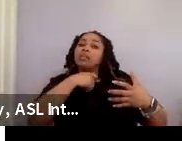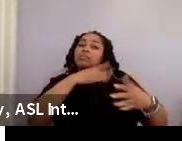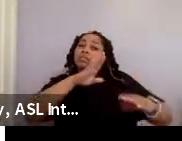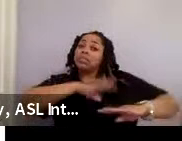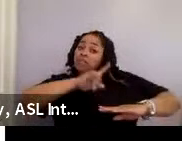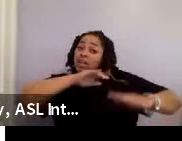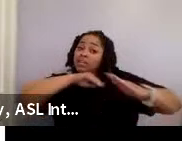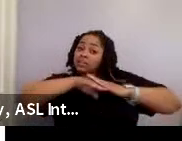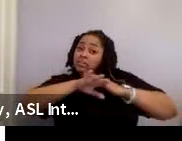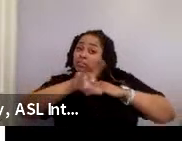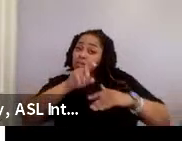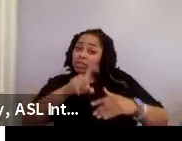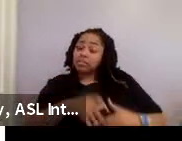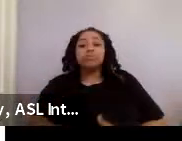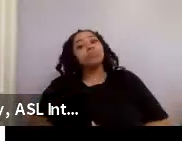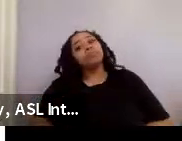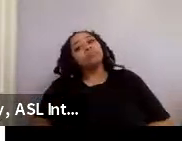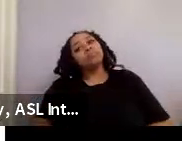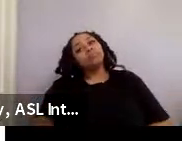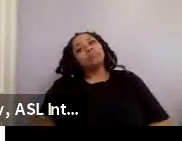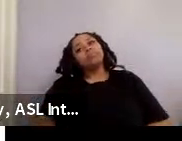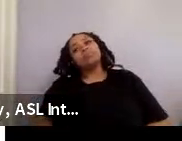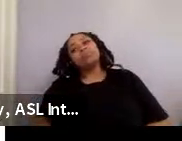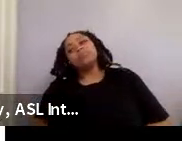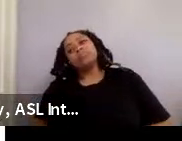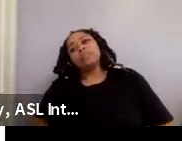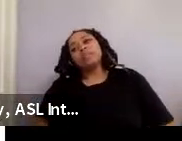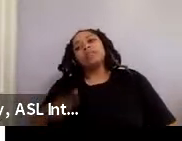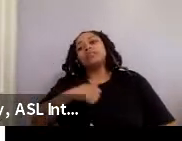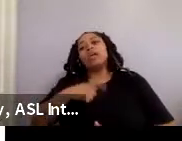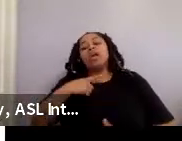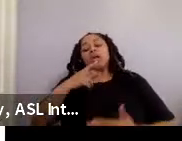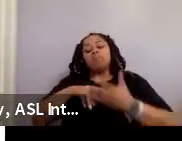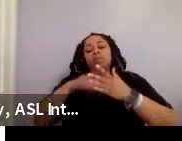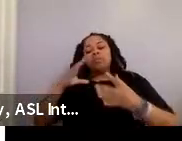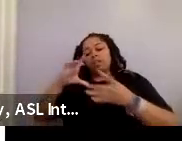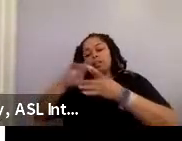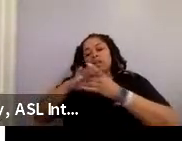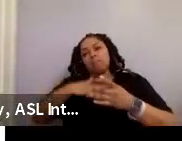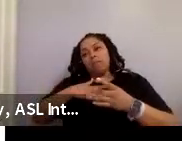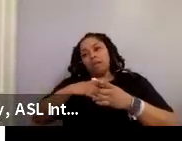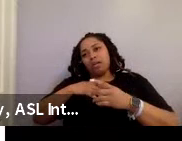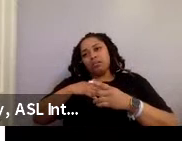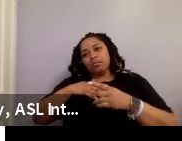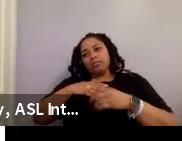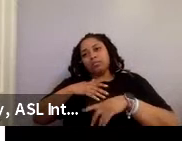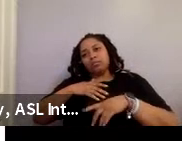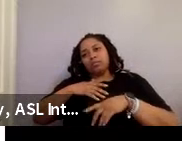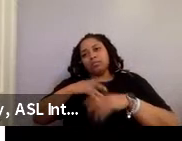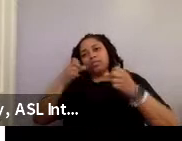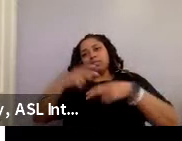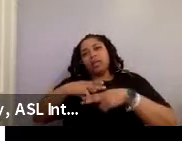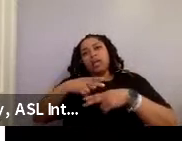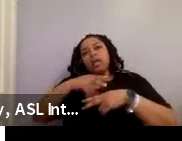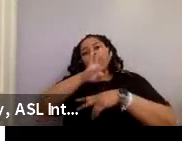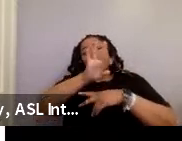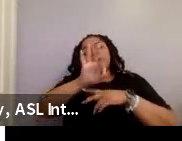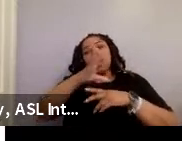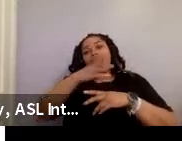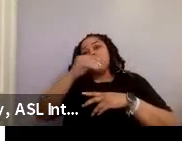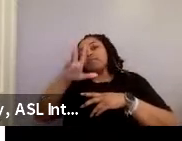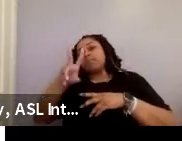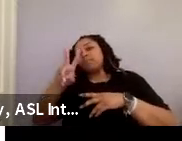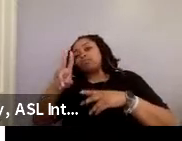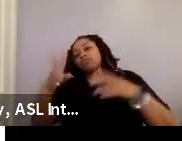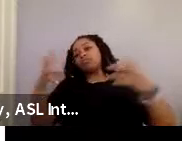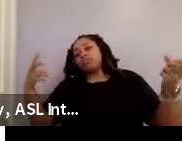accessibility? So I meant to tie my slide. Hi, this is Bruce. I meant to tie my slide 49 and